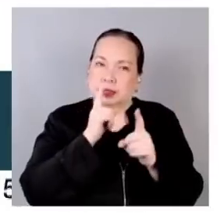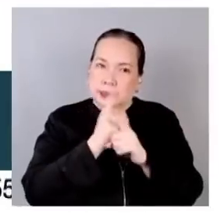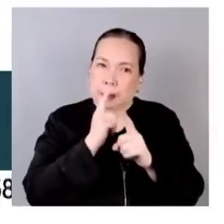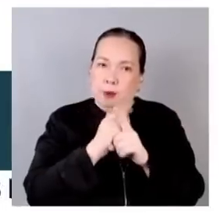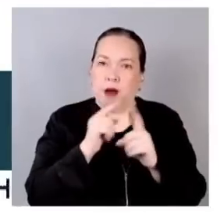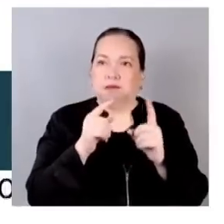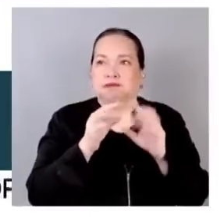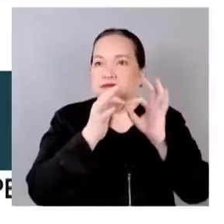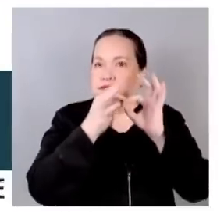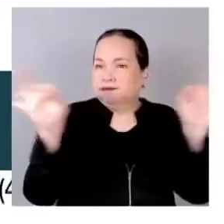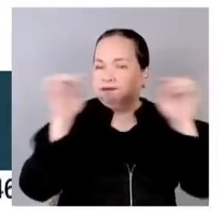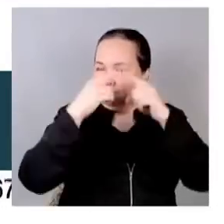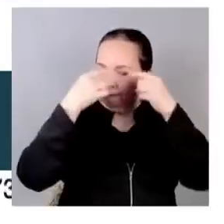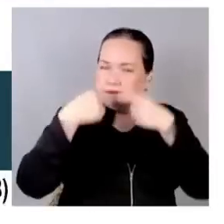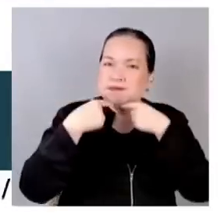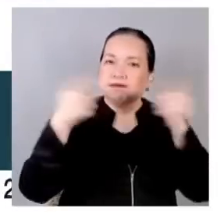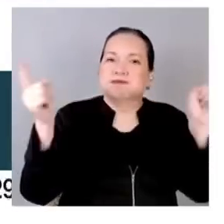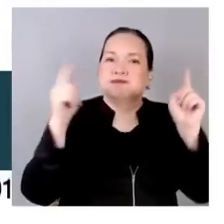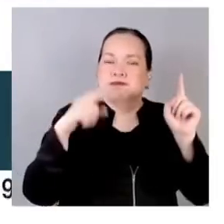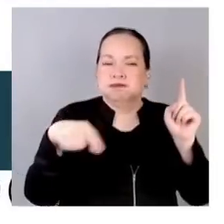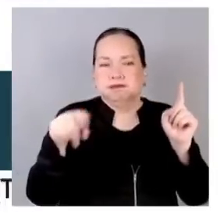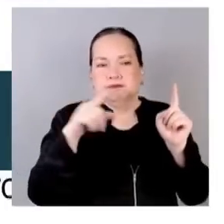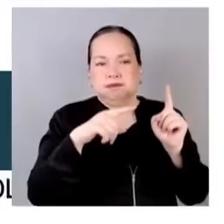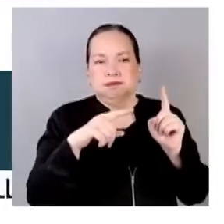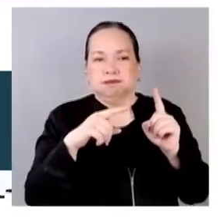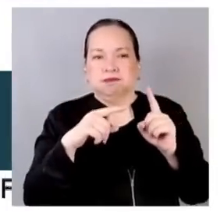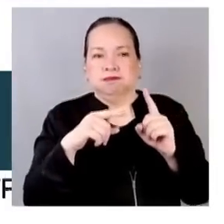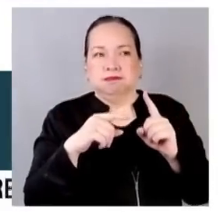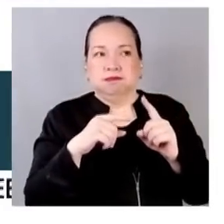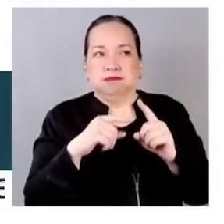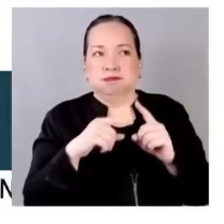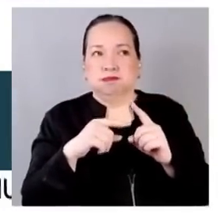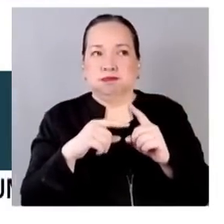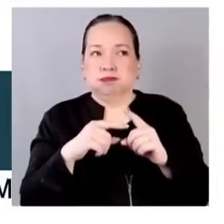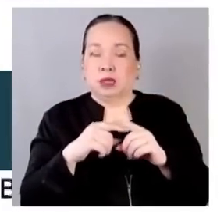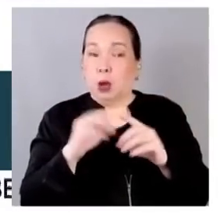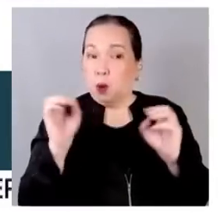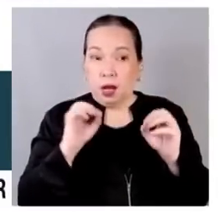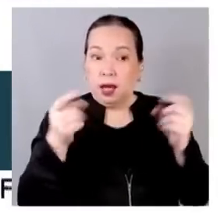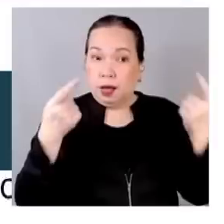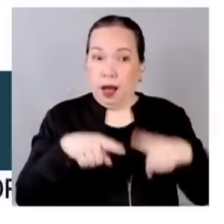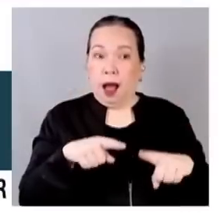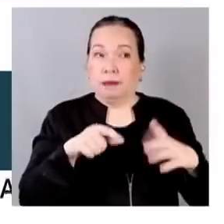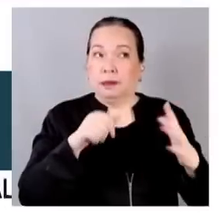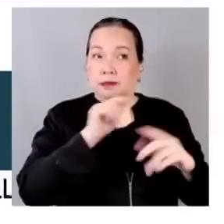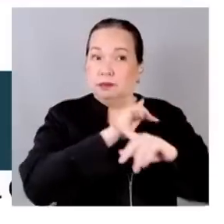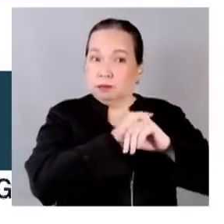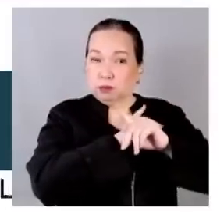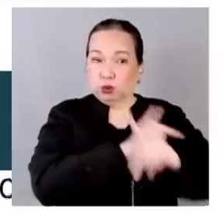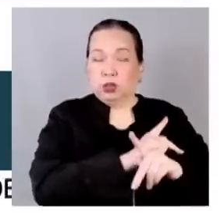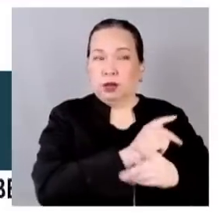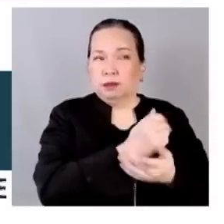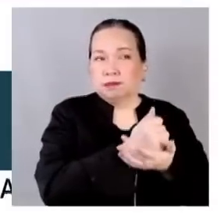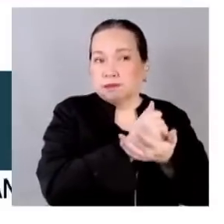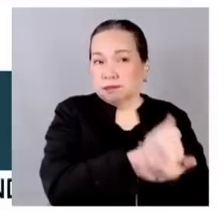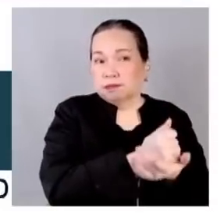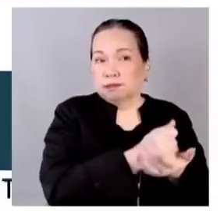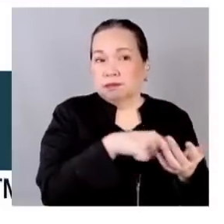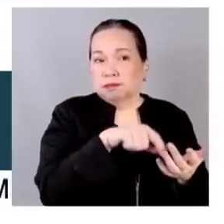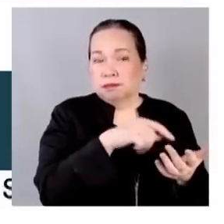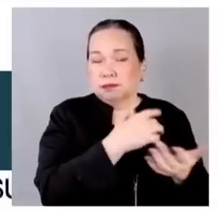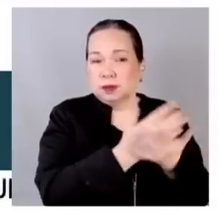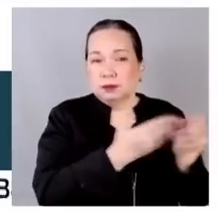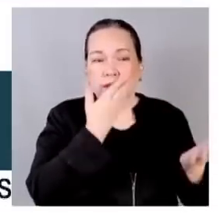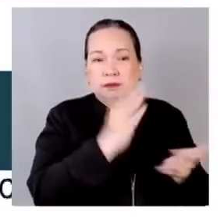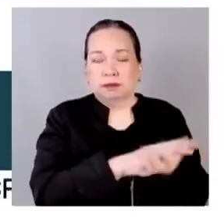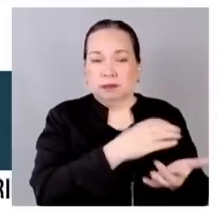cover-up happening and all that without the complete and clear picture. Does he do that as well? Is that how he is as